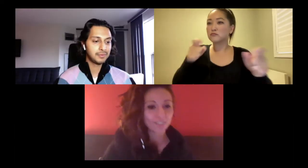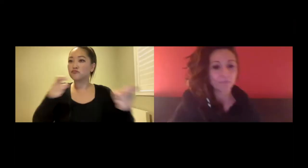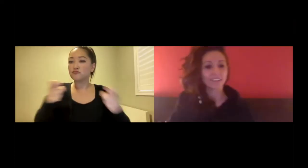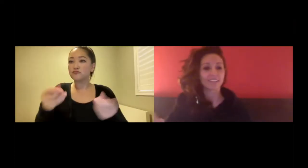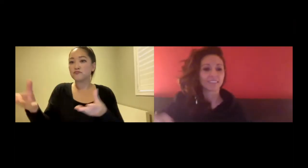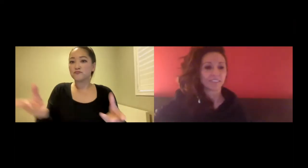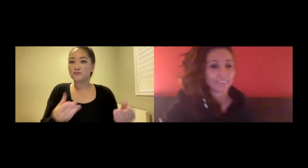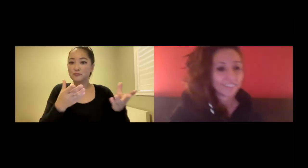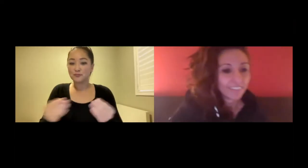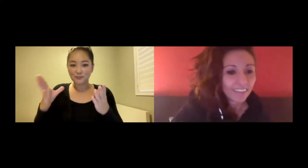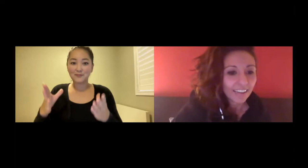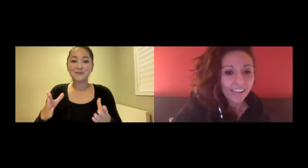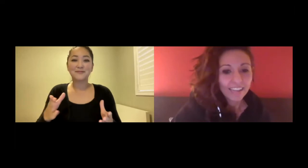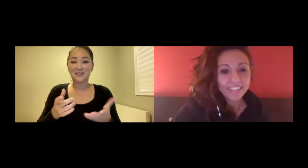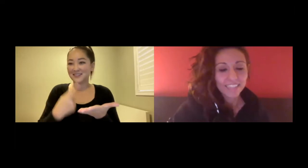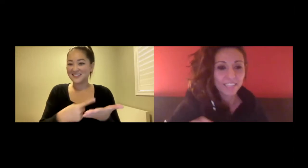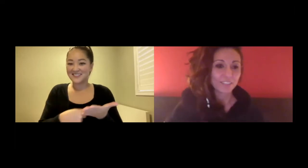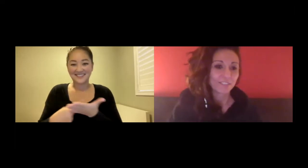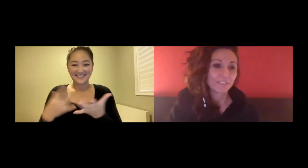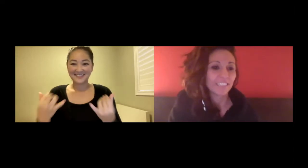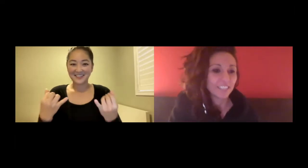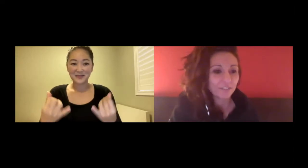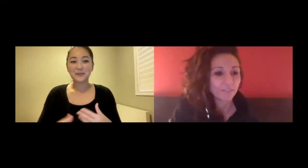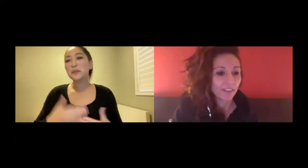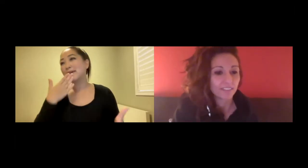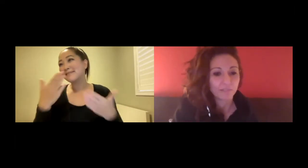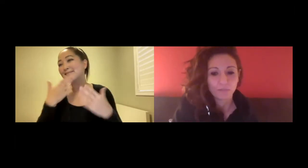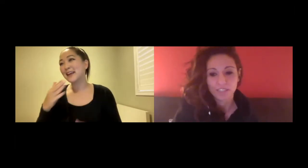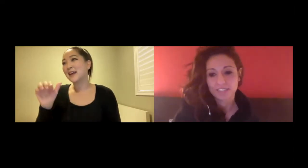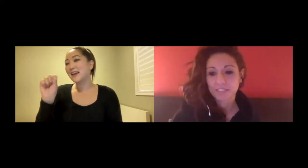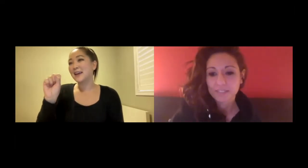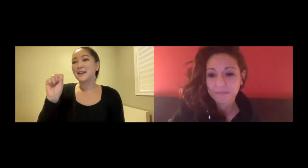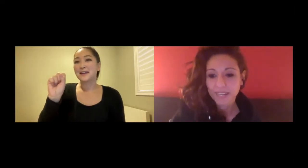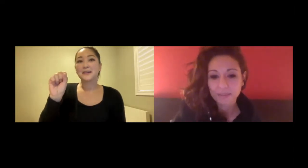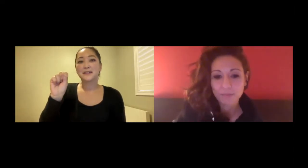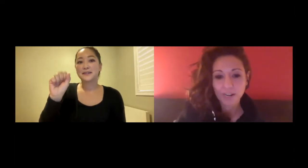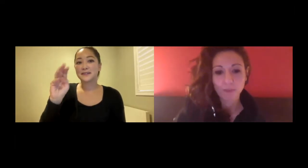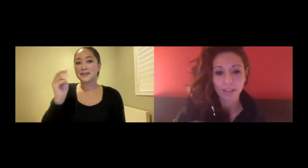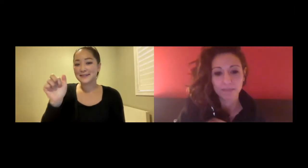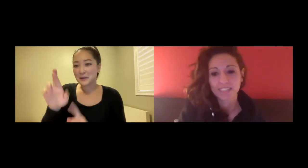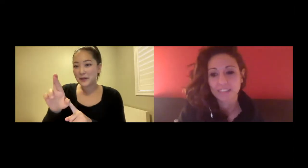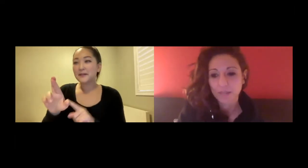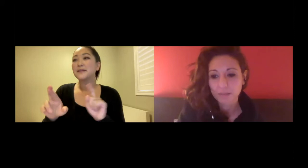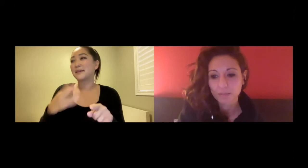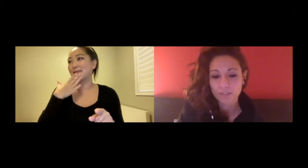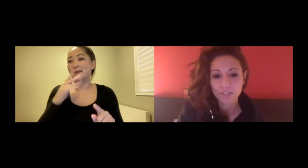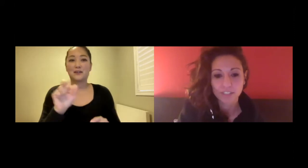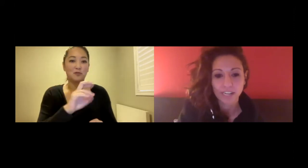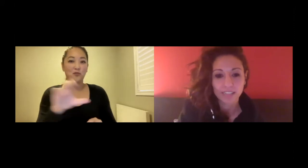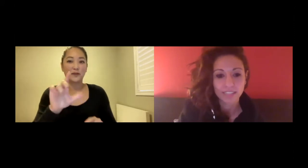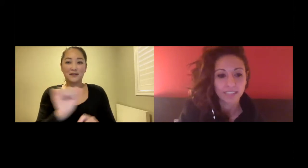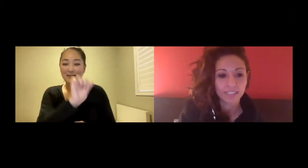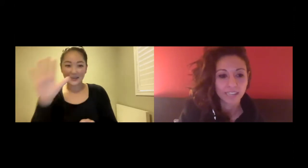Thank you, Samir. And thank you to the Real Asian Film Festival. My name is Maral Mohammadian. I'm a